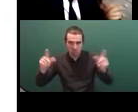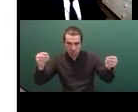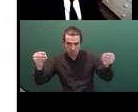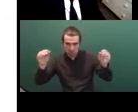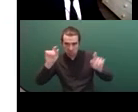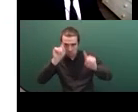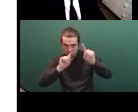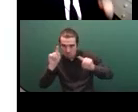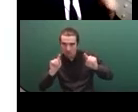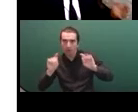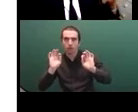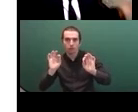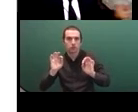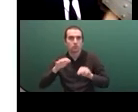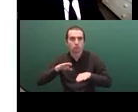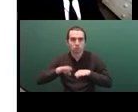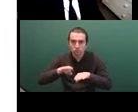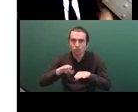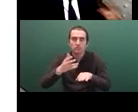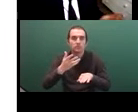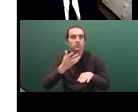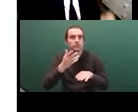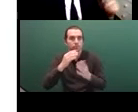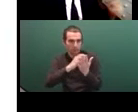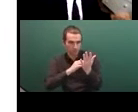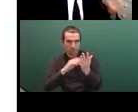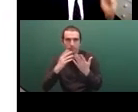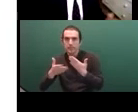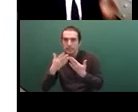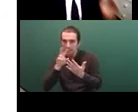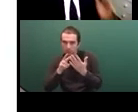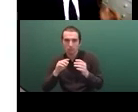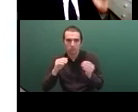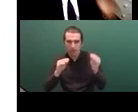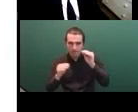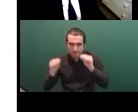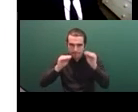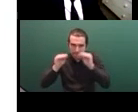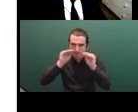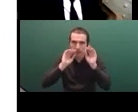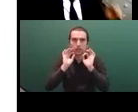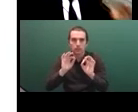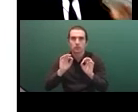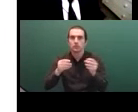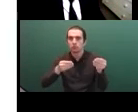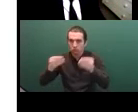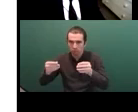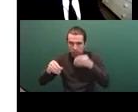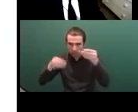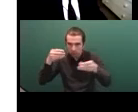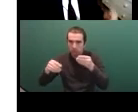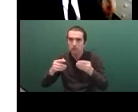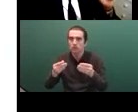to help the children. We need use of Makaton, which is a simple form of sign language for children who have some more significant